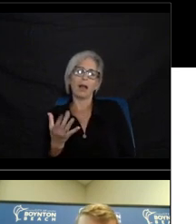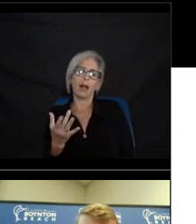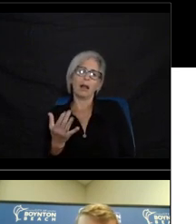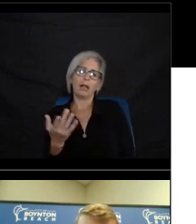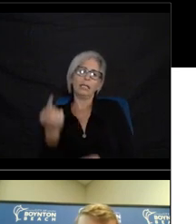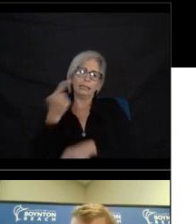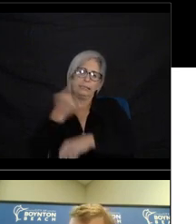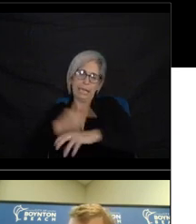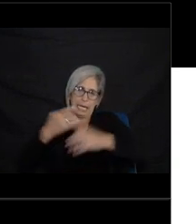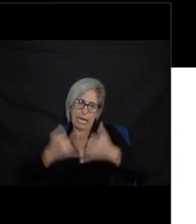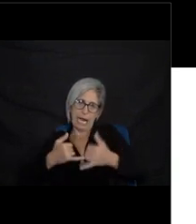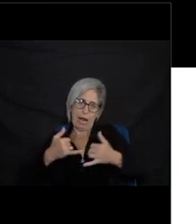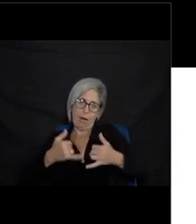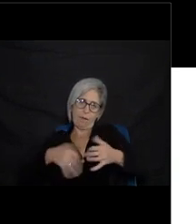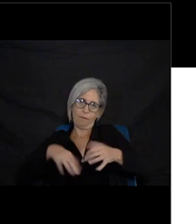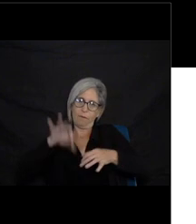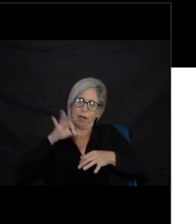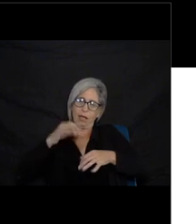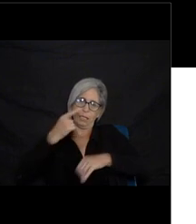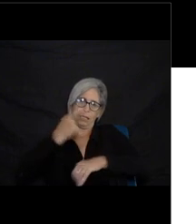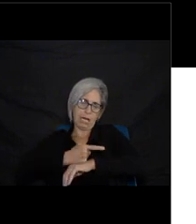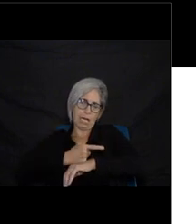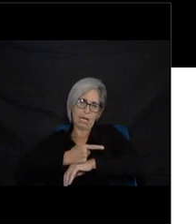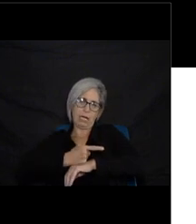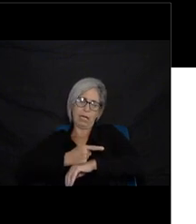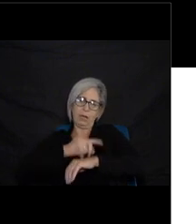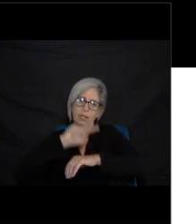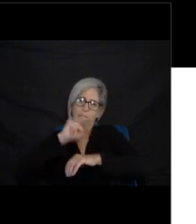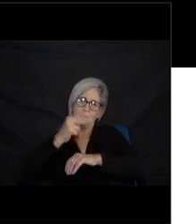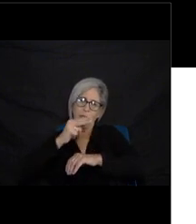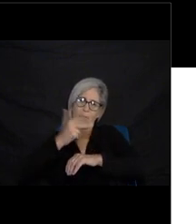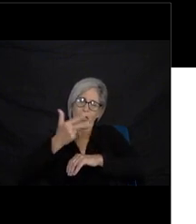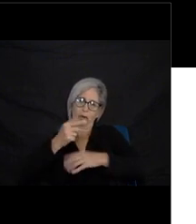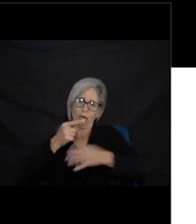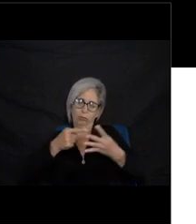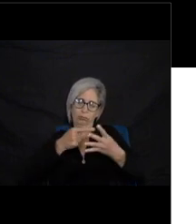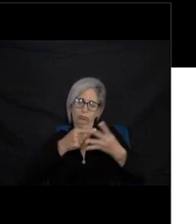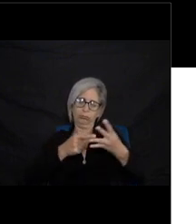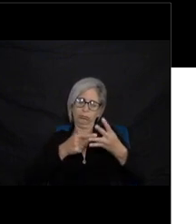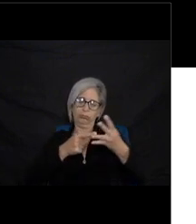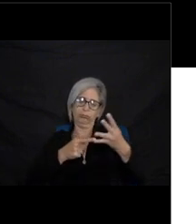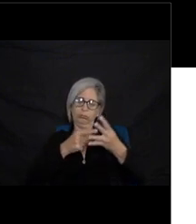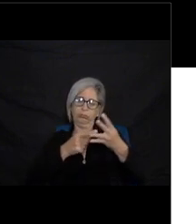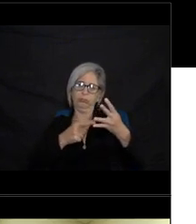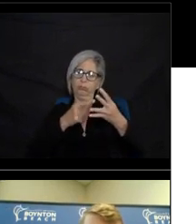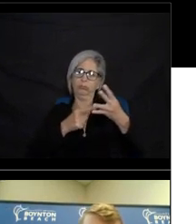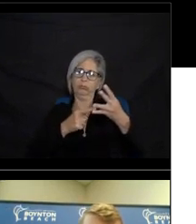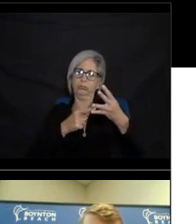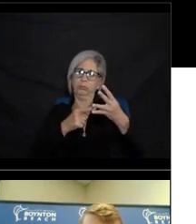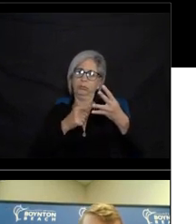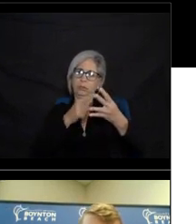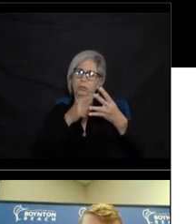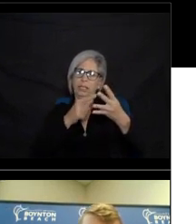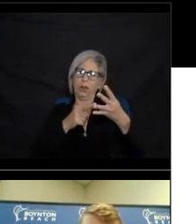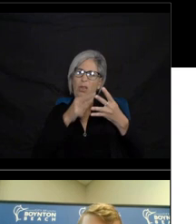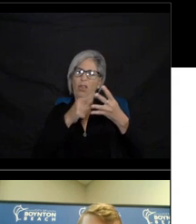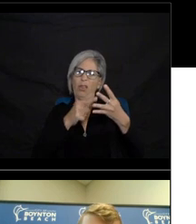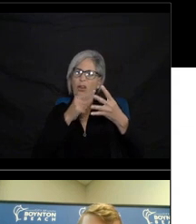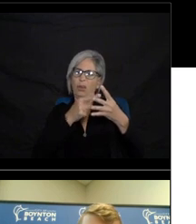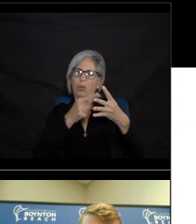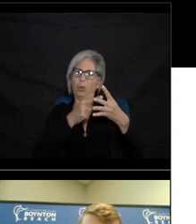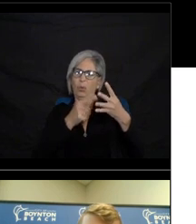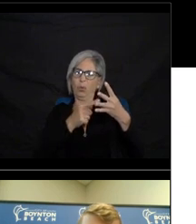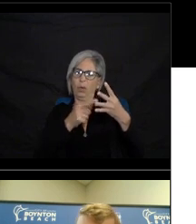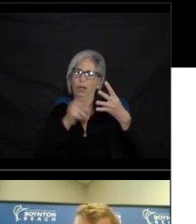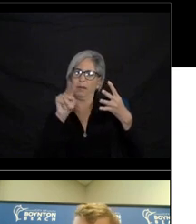date now regarding the second or third week of November, preferably the second week, so that hopefully we